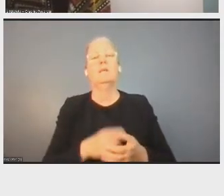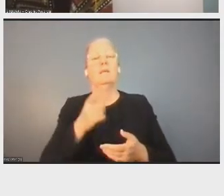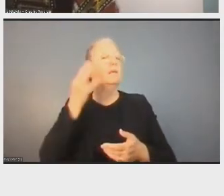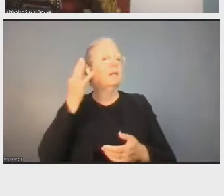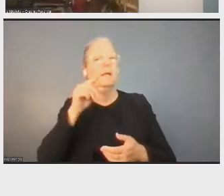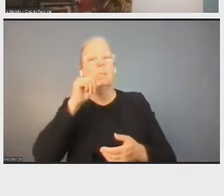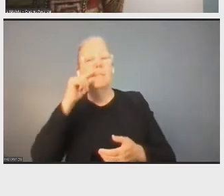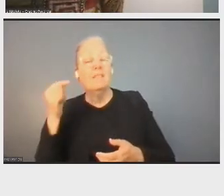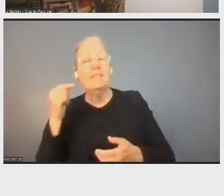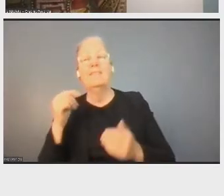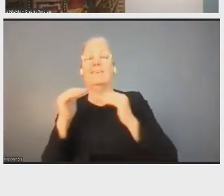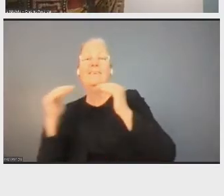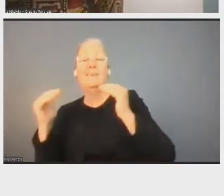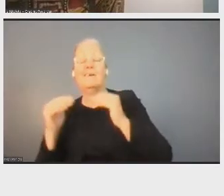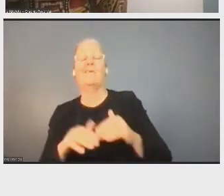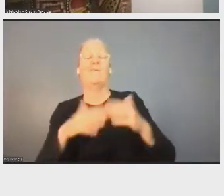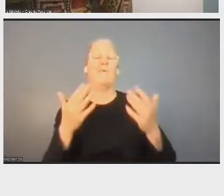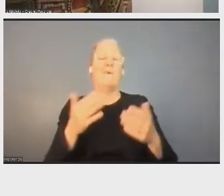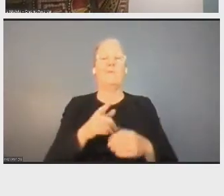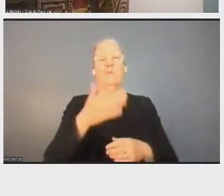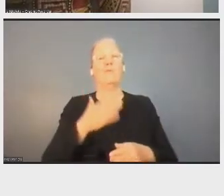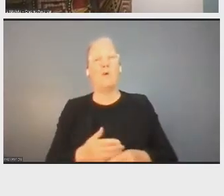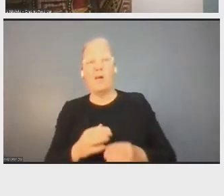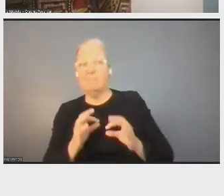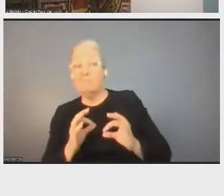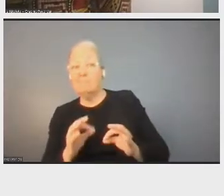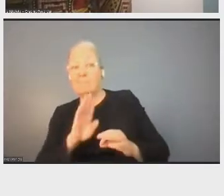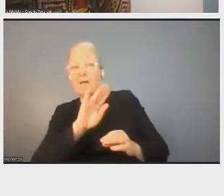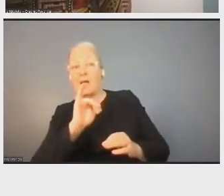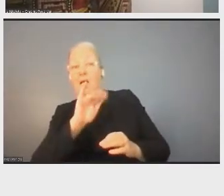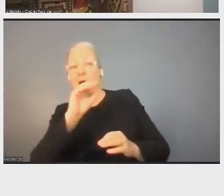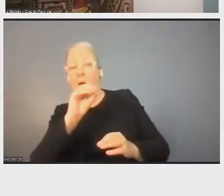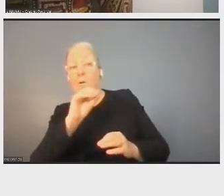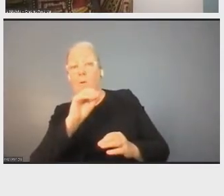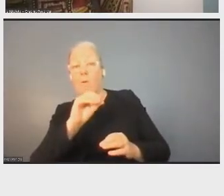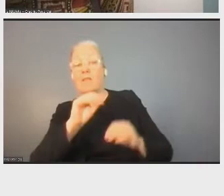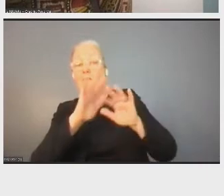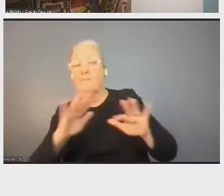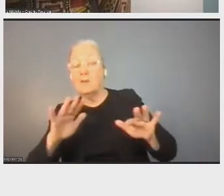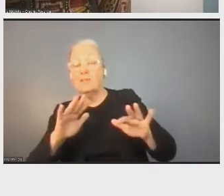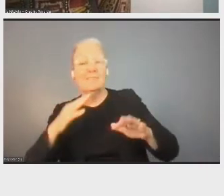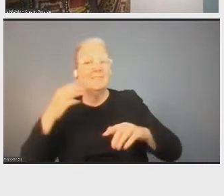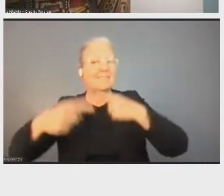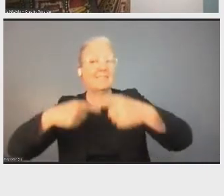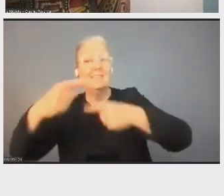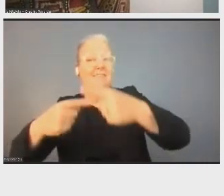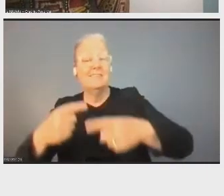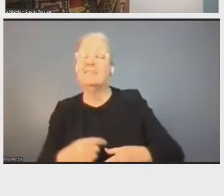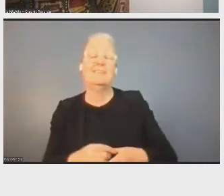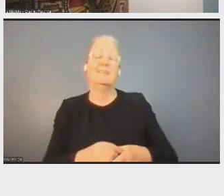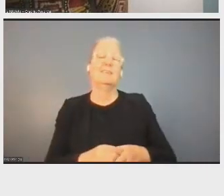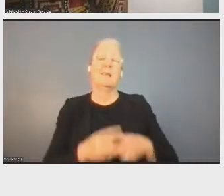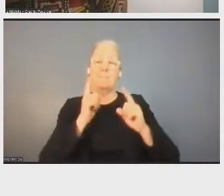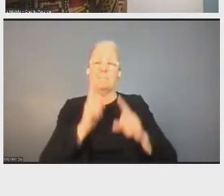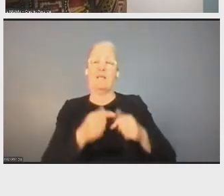nor an ambitious agenda on biodiversity that is not aligned with the investment. And I